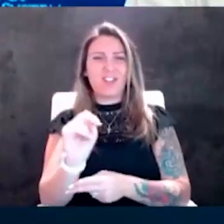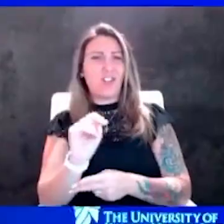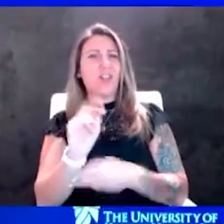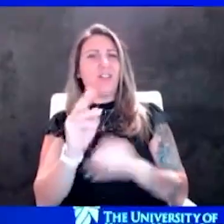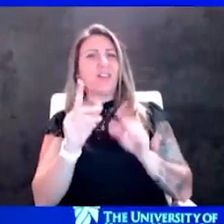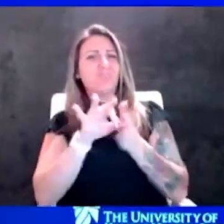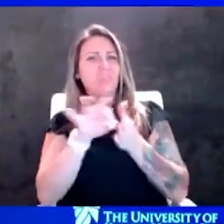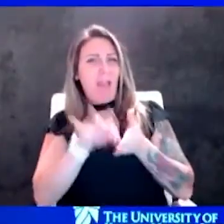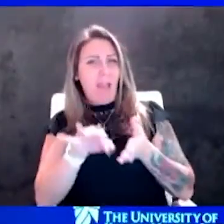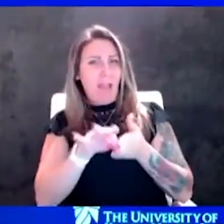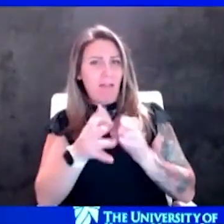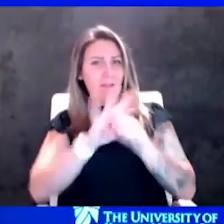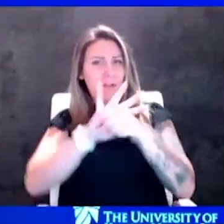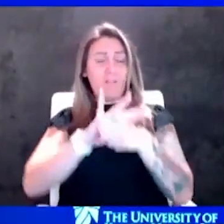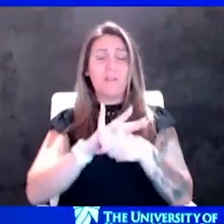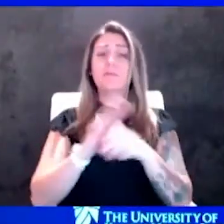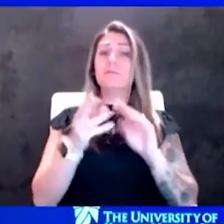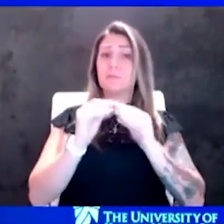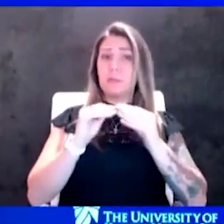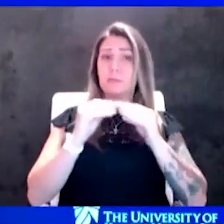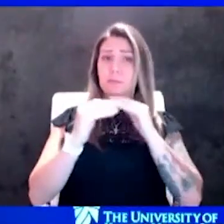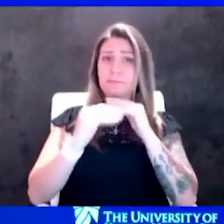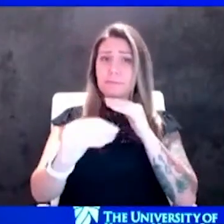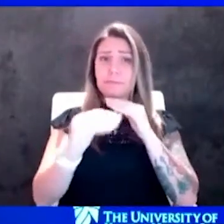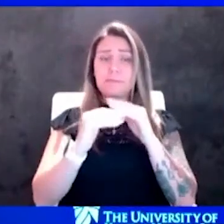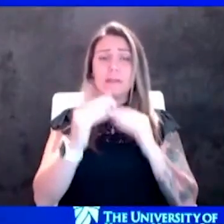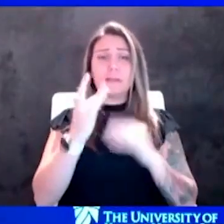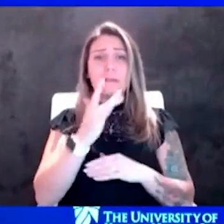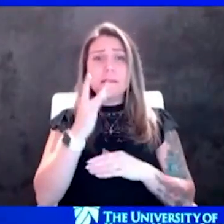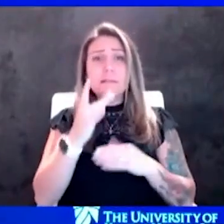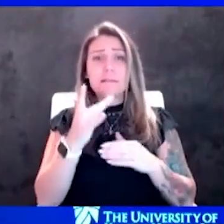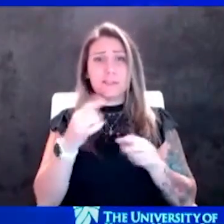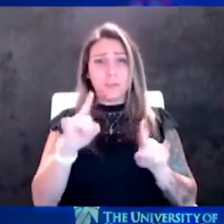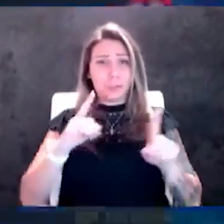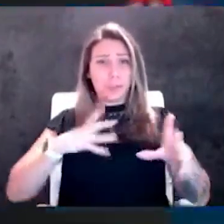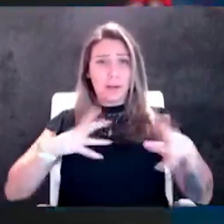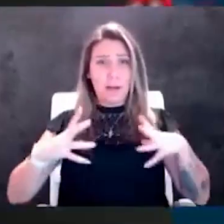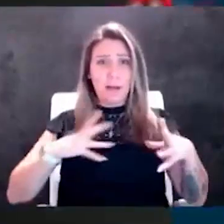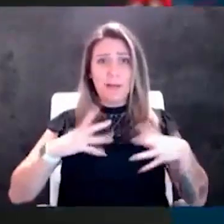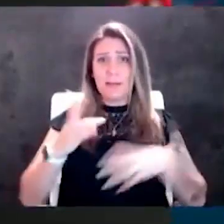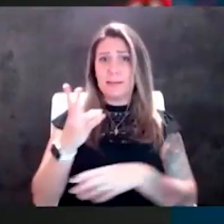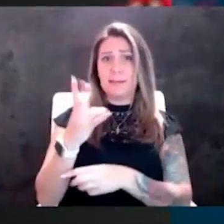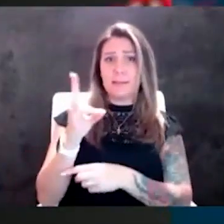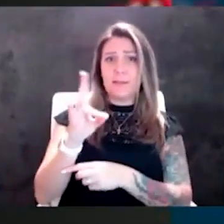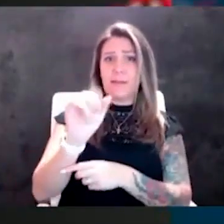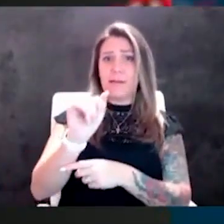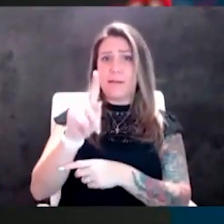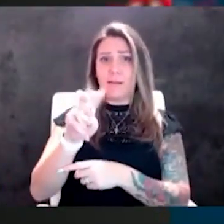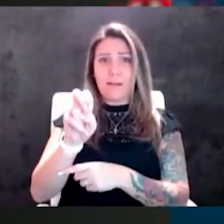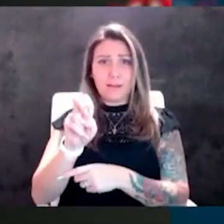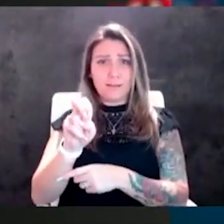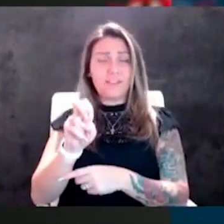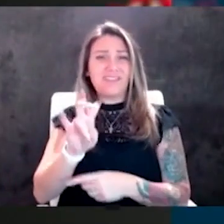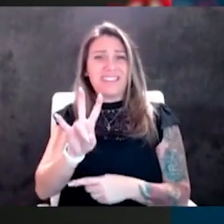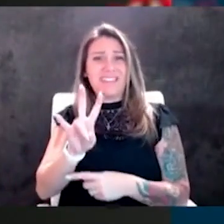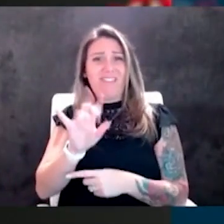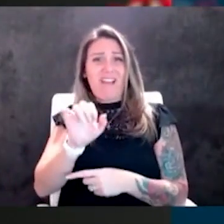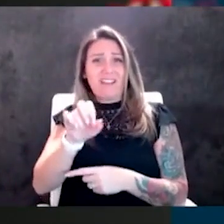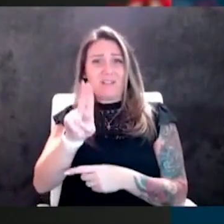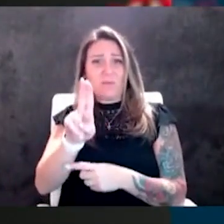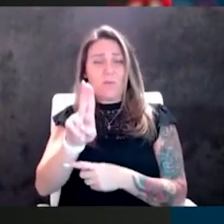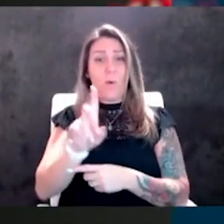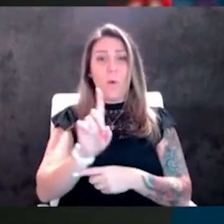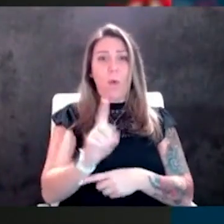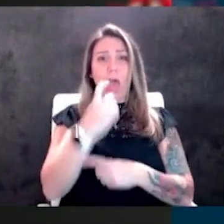stable, luckily going into this holiday. 17 active infections with 7 in the ICU and 1 on the ventilator. We still